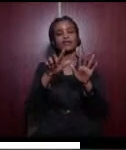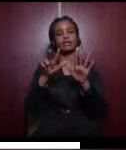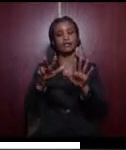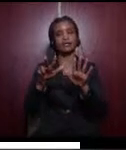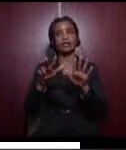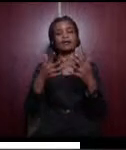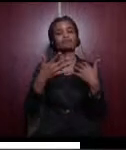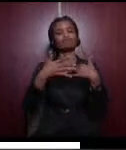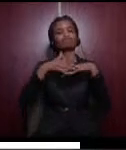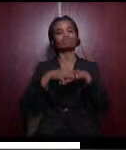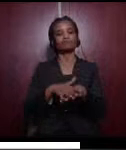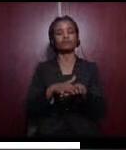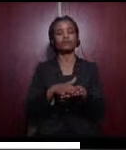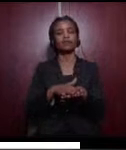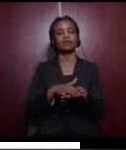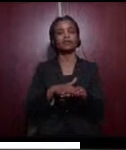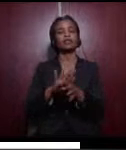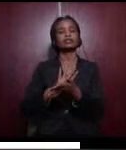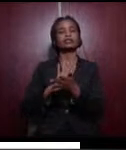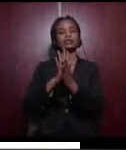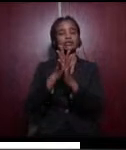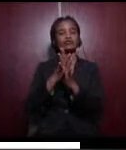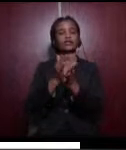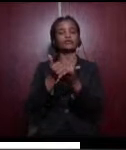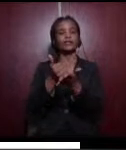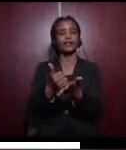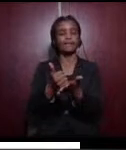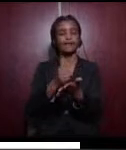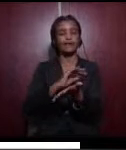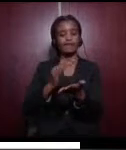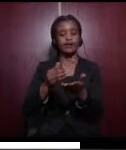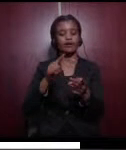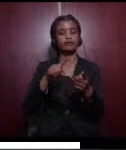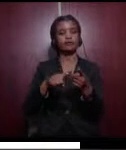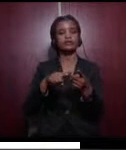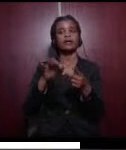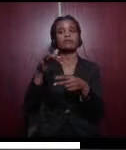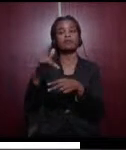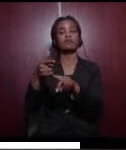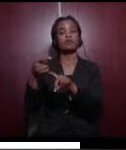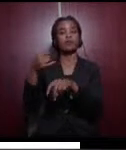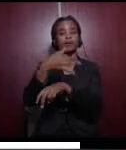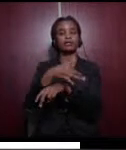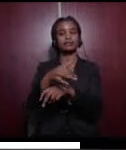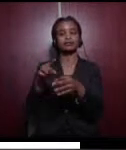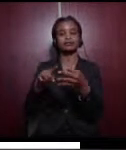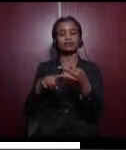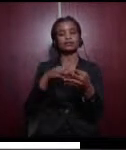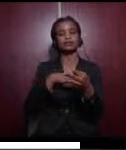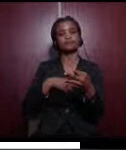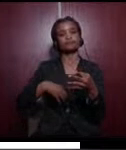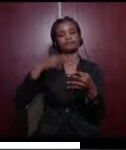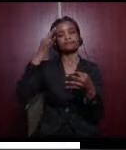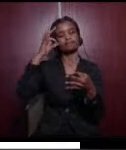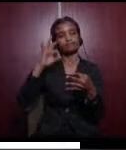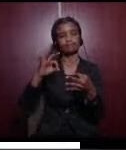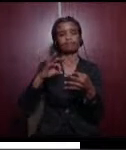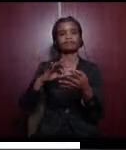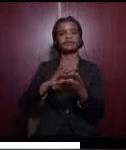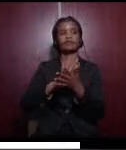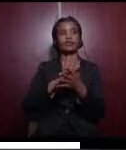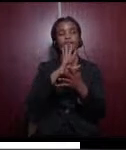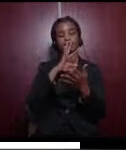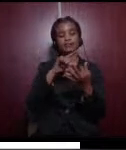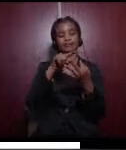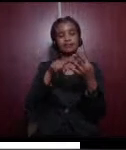Fund, the Refugee Relief Fund, the Social Relief Fund, and the State President's Fund into one Disaster Relief and National Social Development